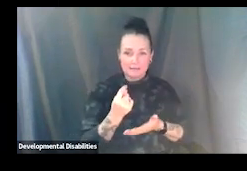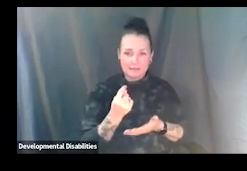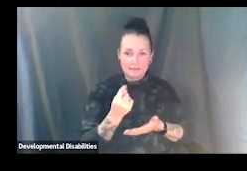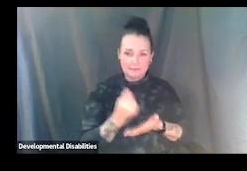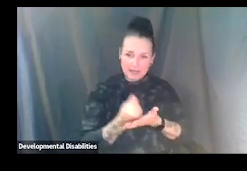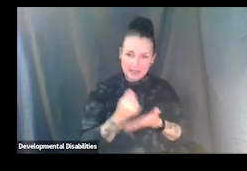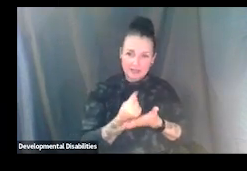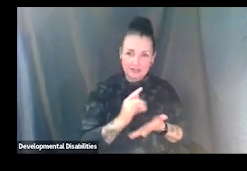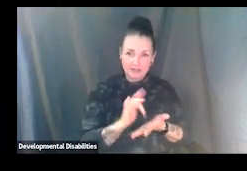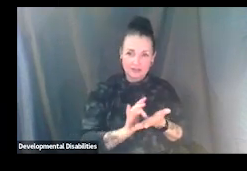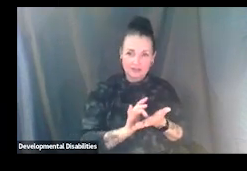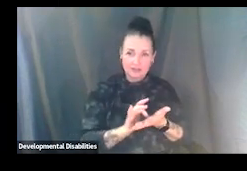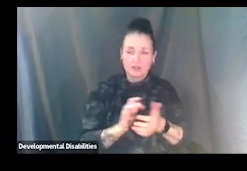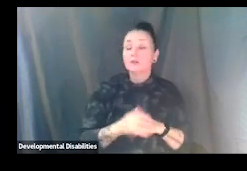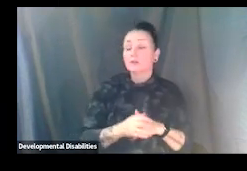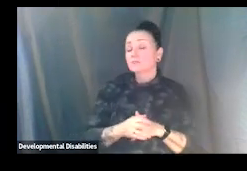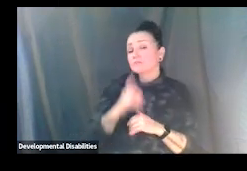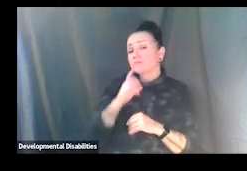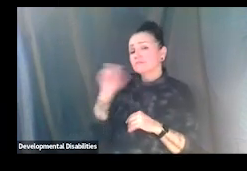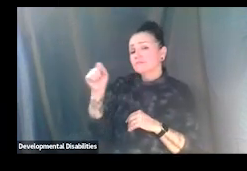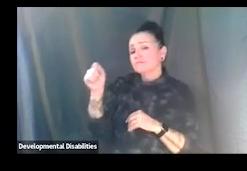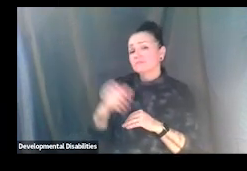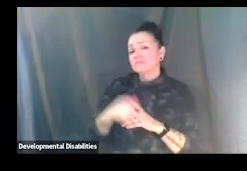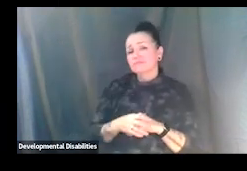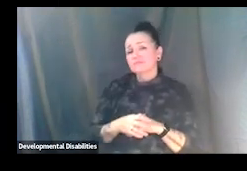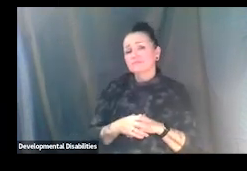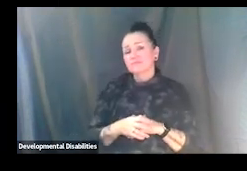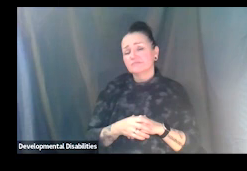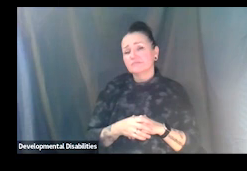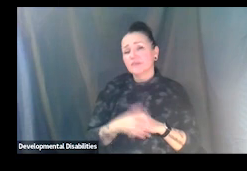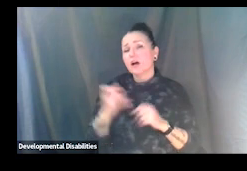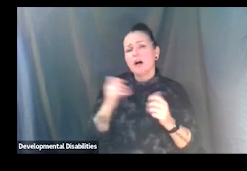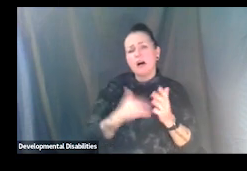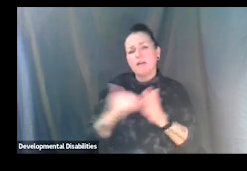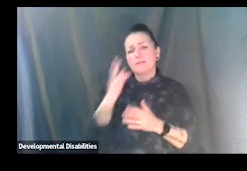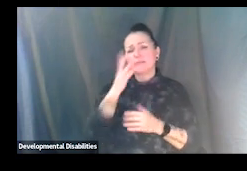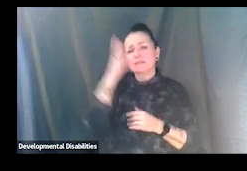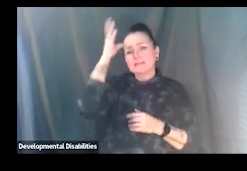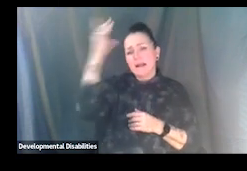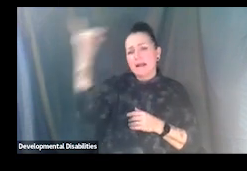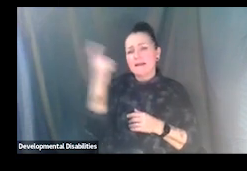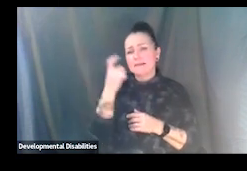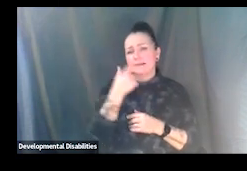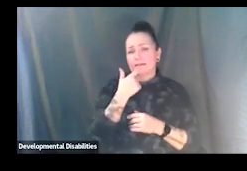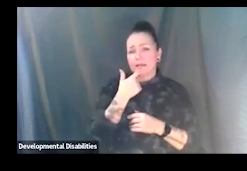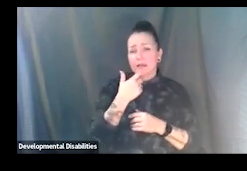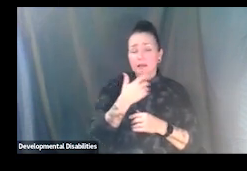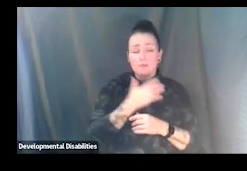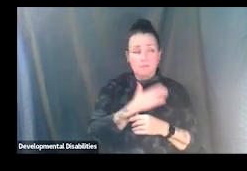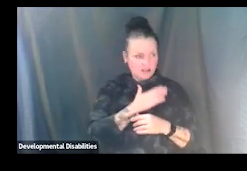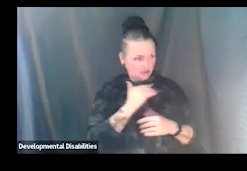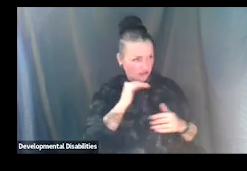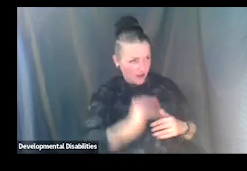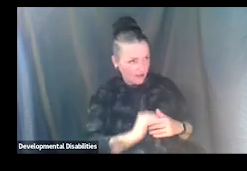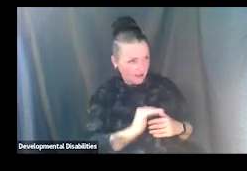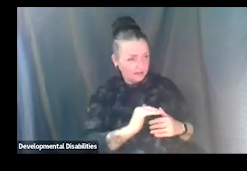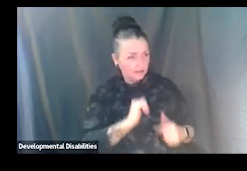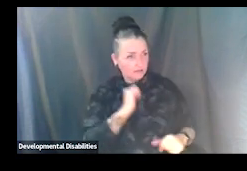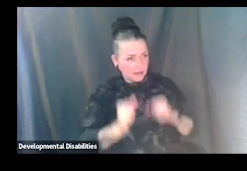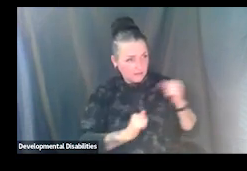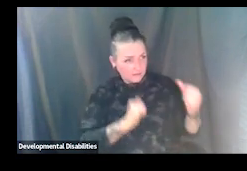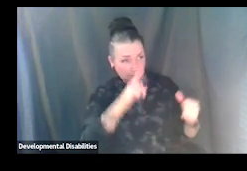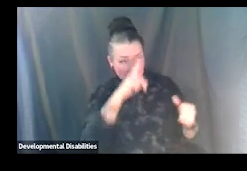parents often with kids who are self-injurious, parents will say, is there some kind of pain involved? And there's no real way to assess those things,